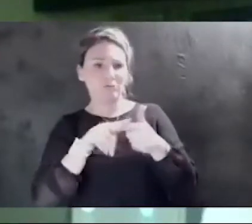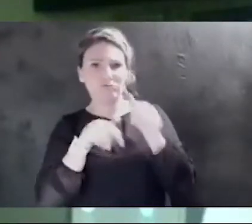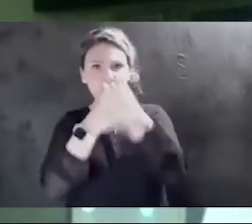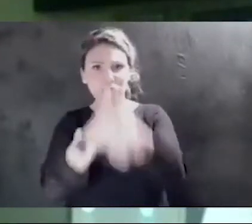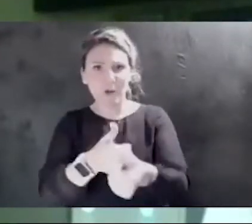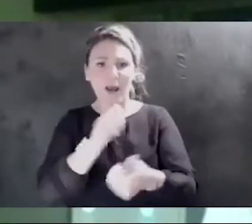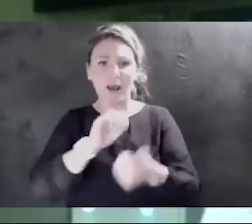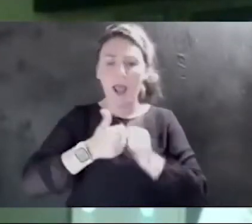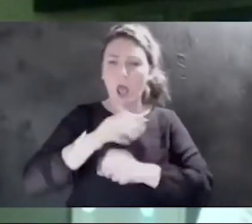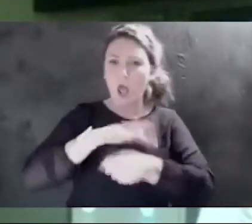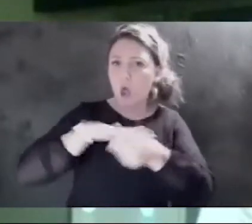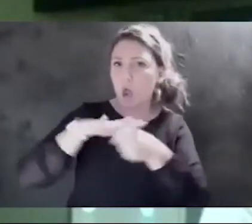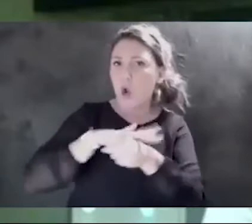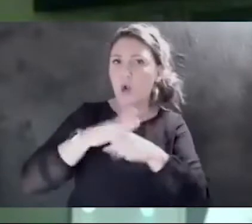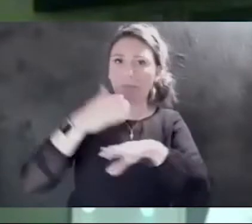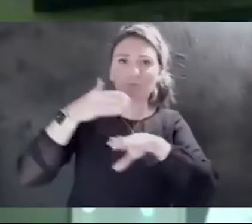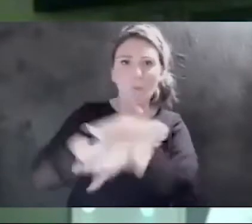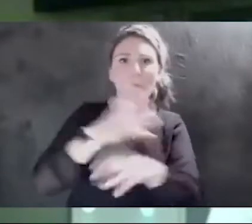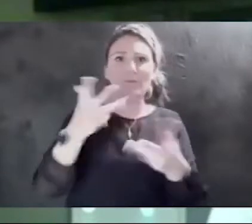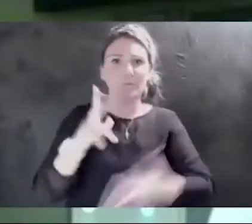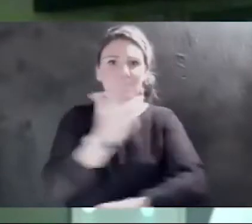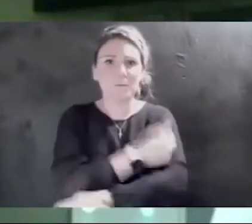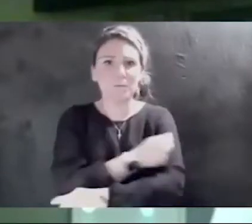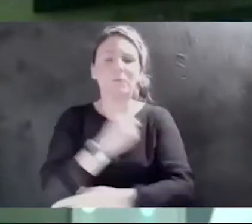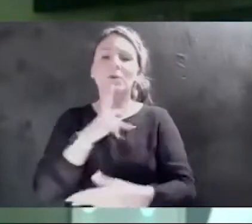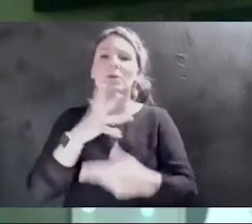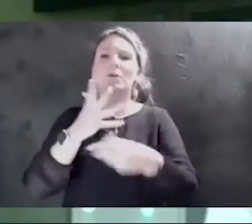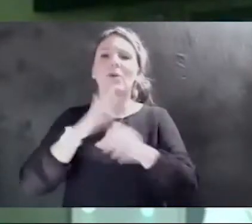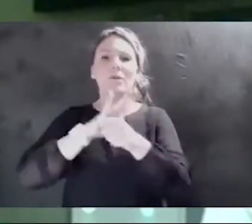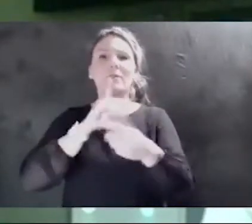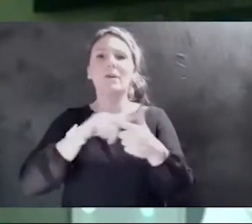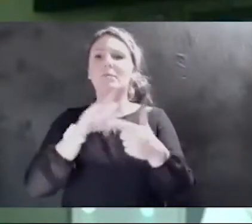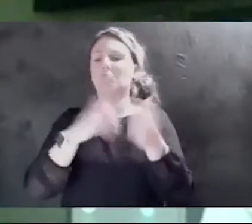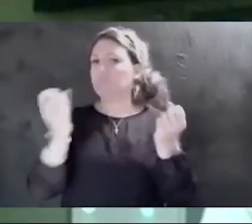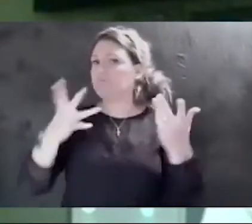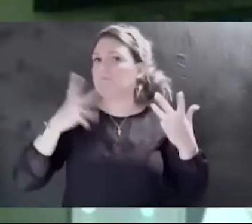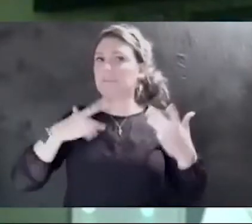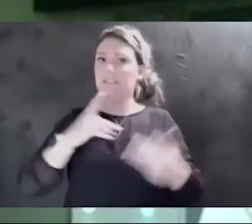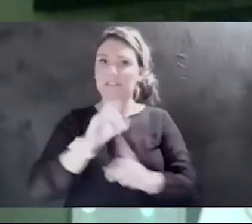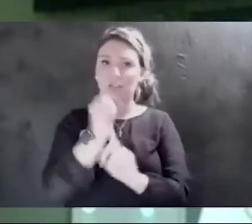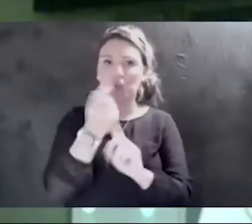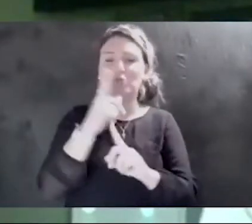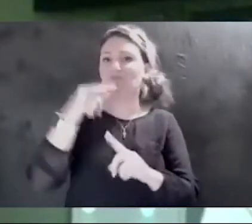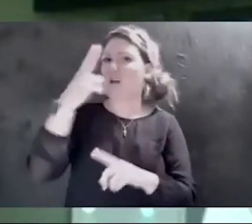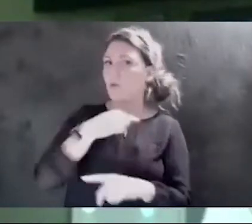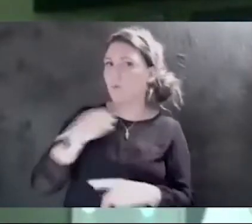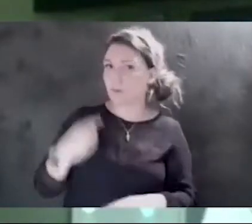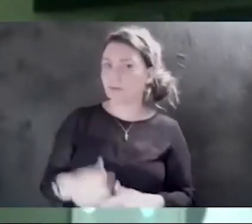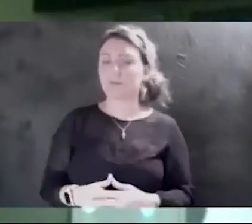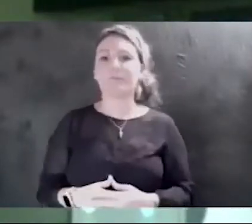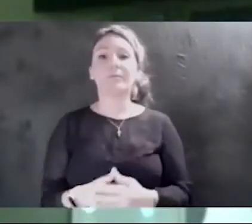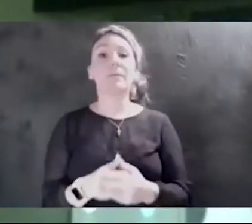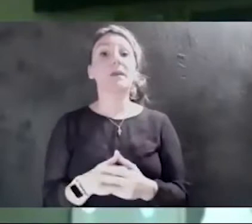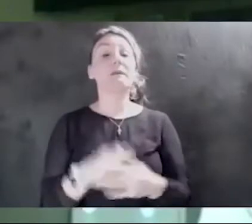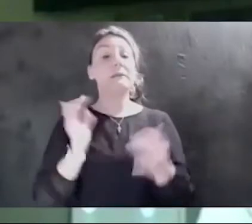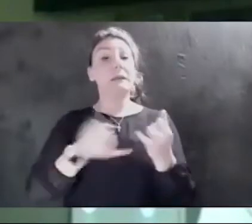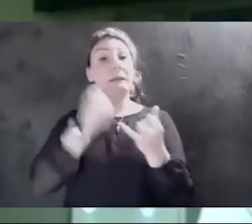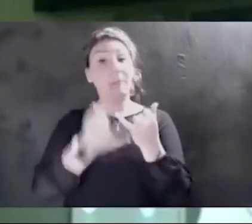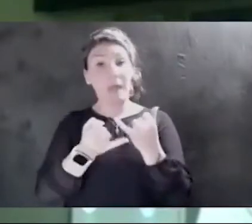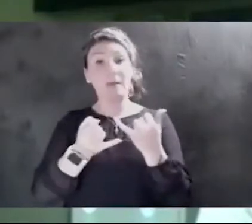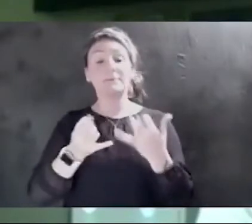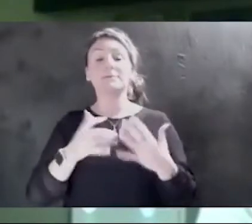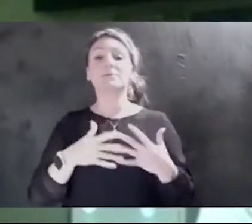both post-COVID and because of multiple chronic conditions that put them at high risk. Lastly, we brought